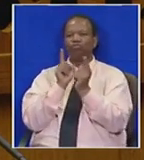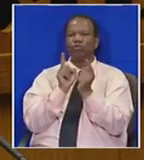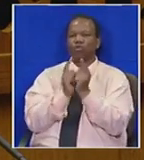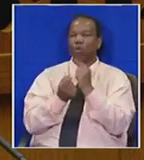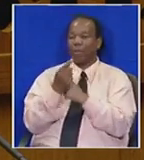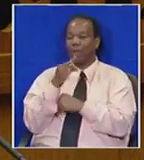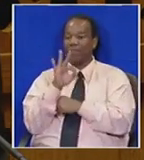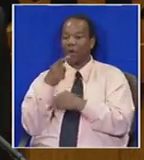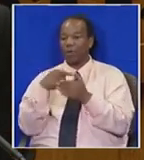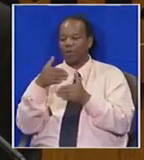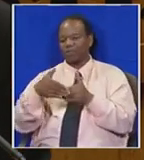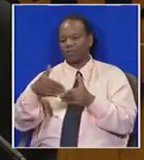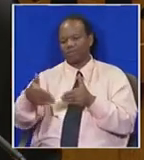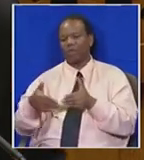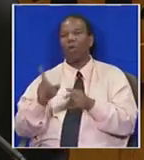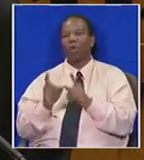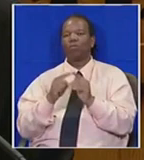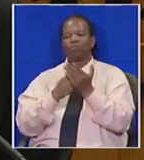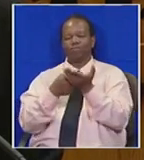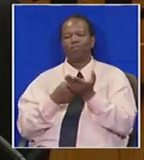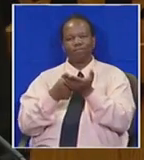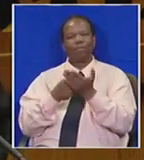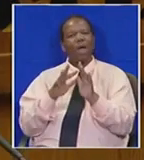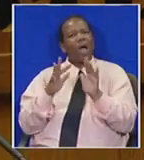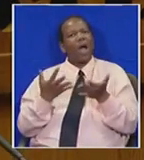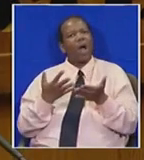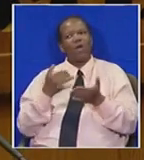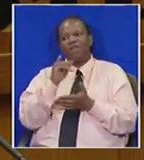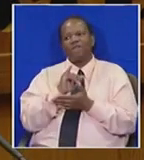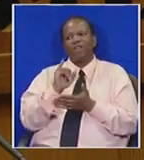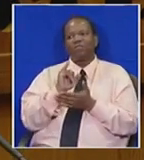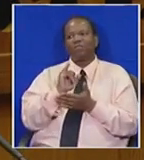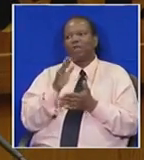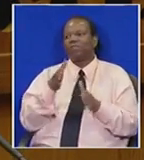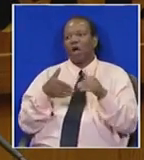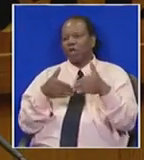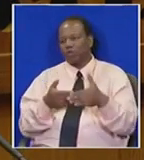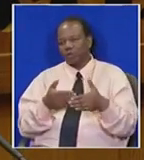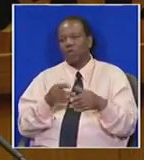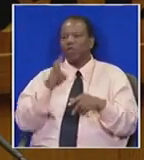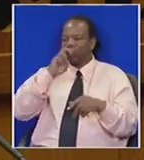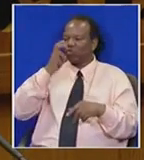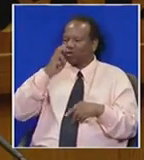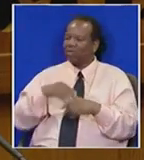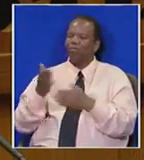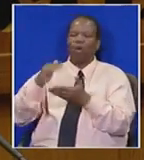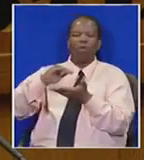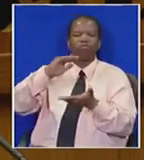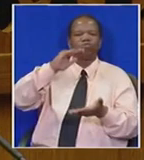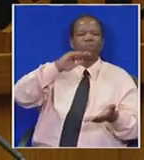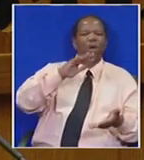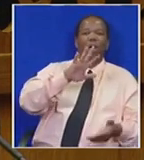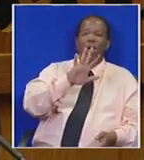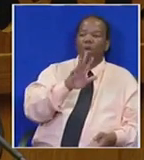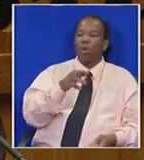within 3 weeks, part of the discussion on an investment pact. While we need to raise more funding, we must also ensure that no rand